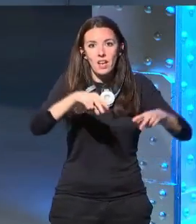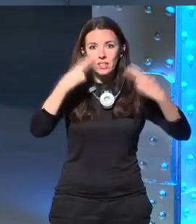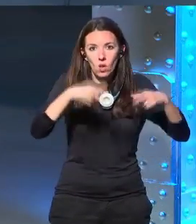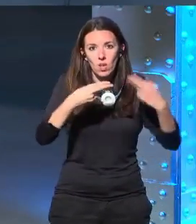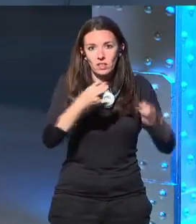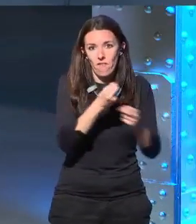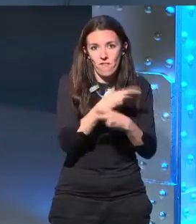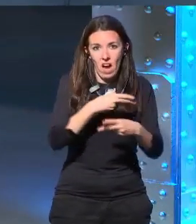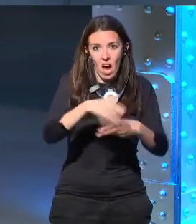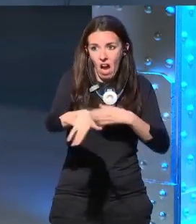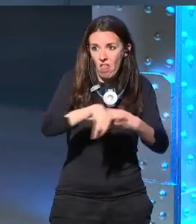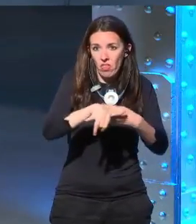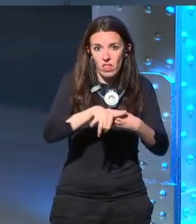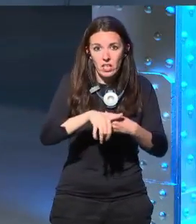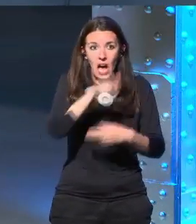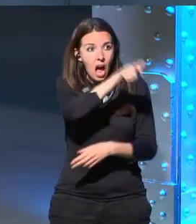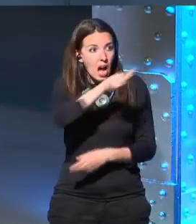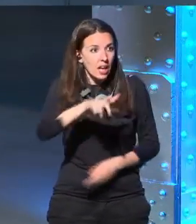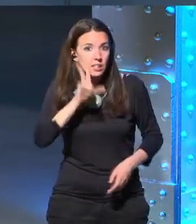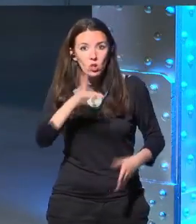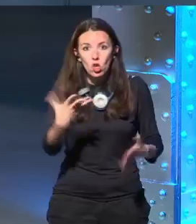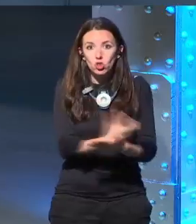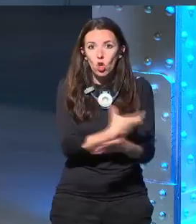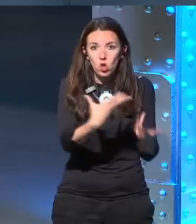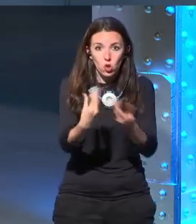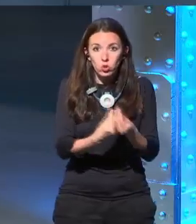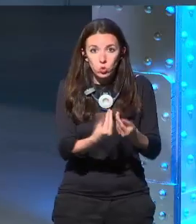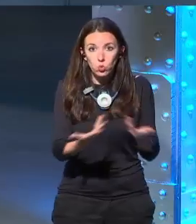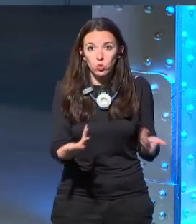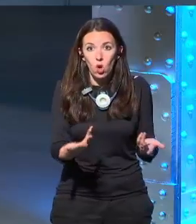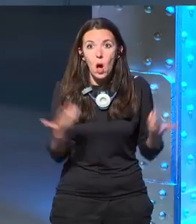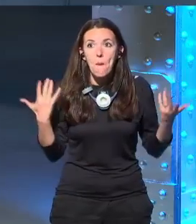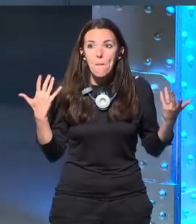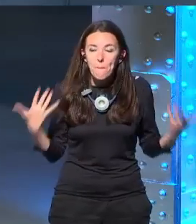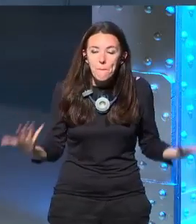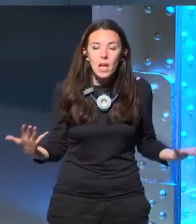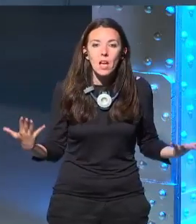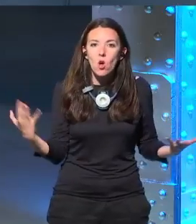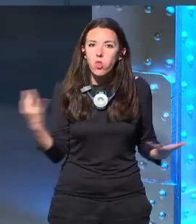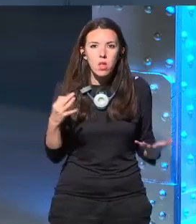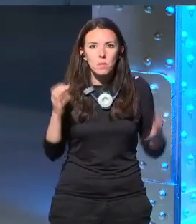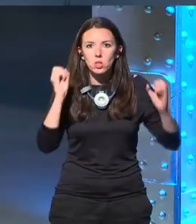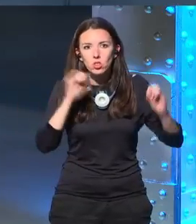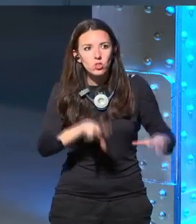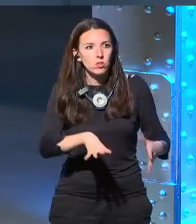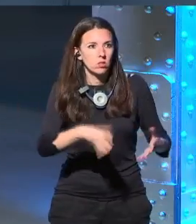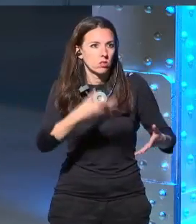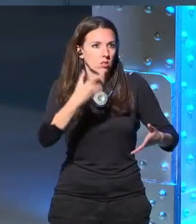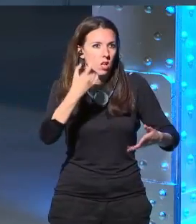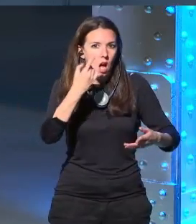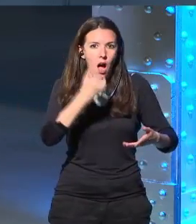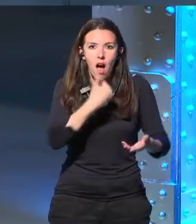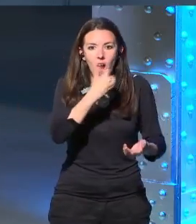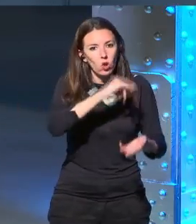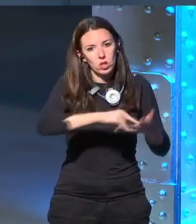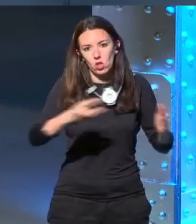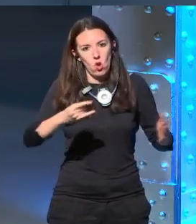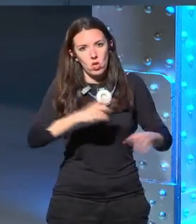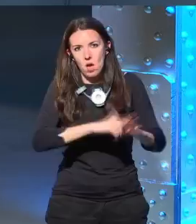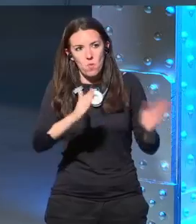people watching it together. But you have to give up some technology at certain times to say, all